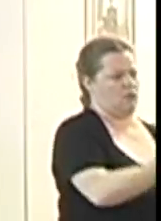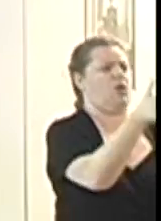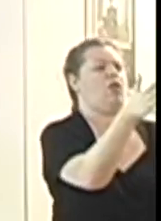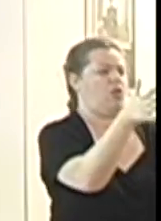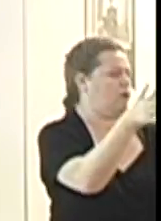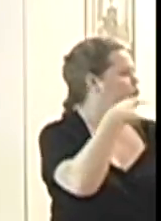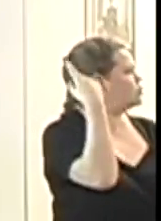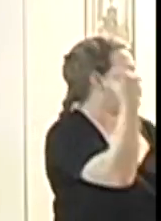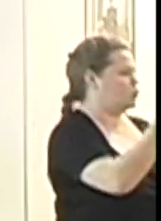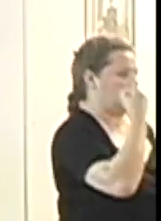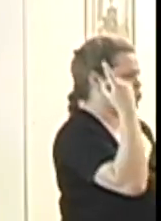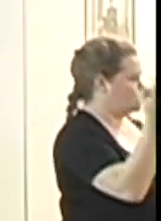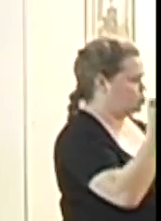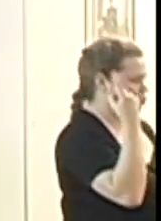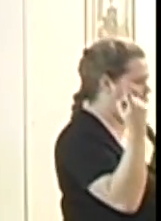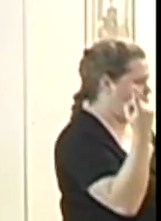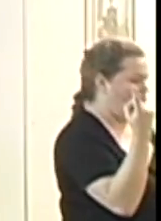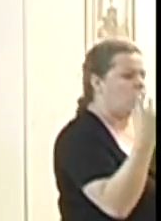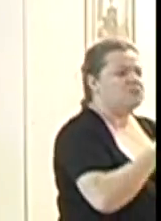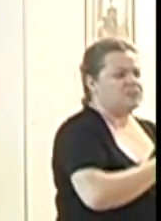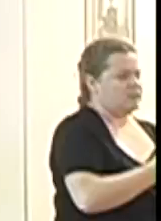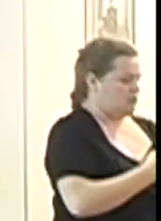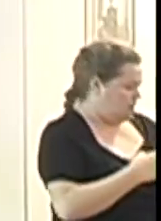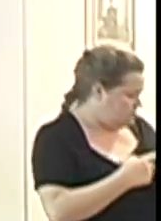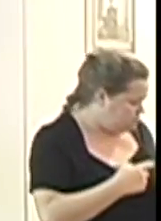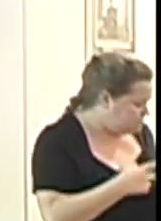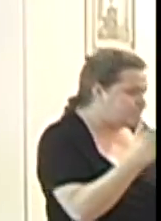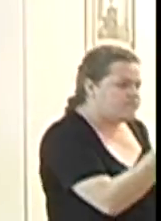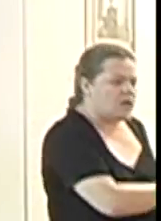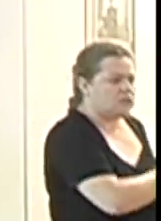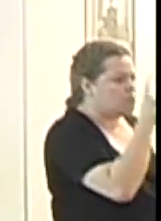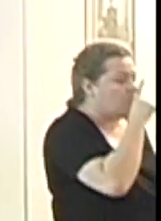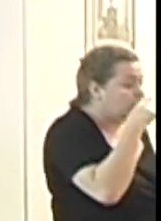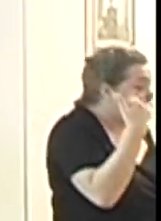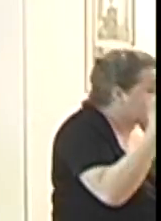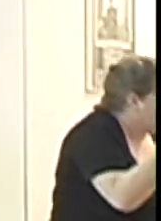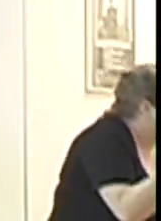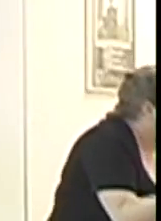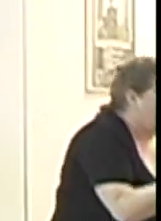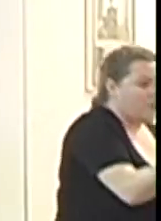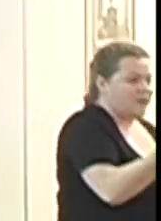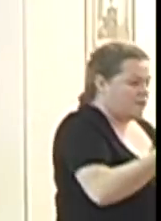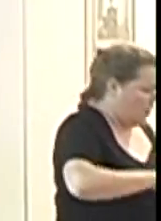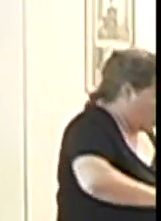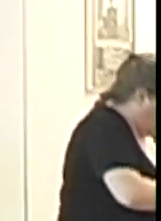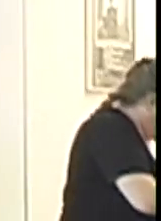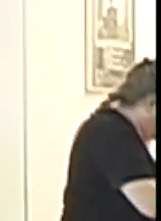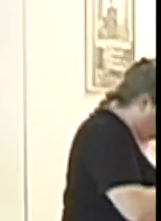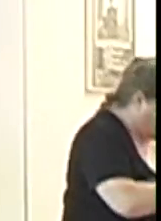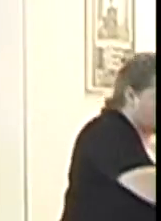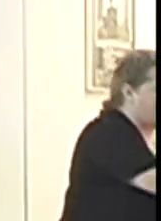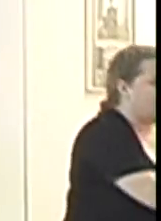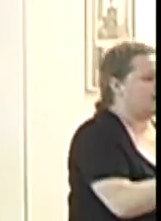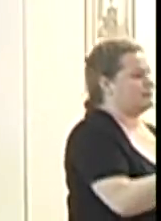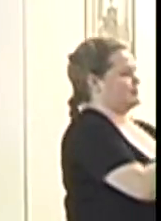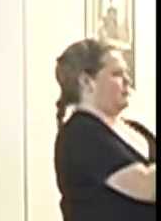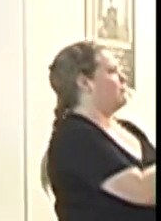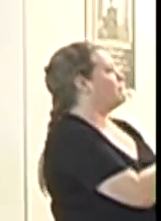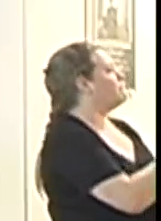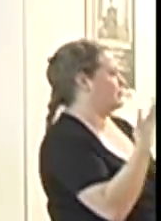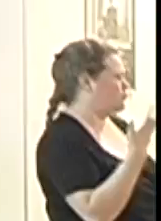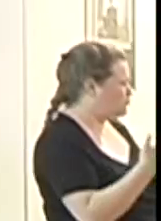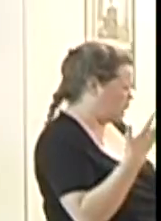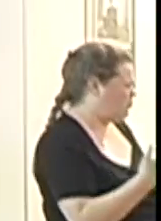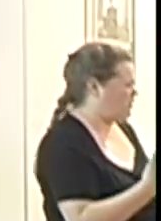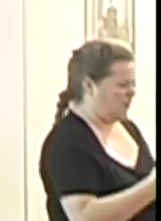truck, you may see the non-dominant hand moving along with the dominant. And the third is proximalization, that development